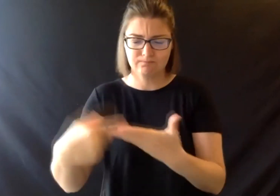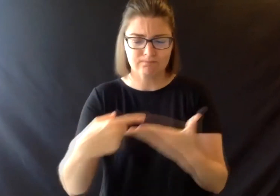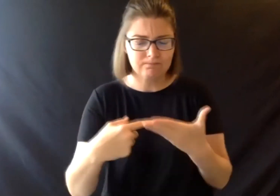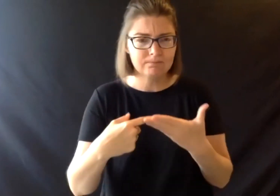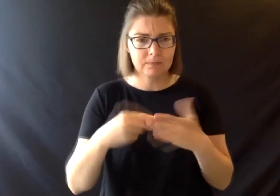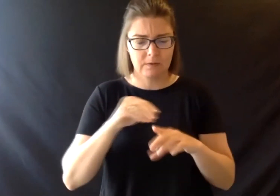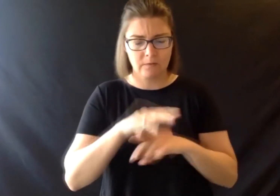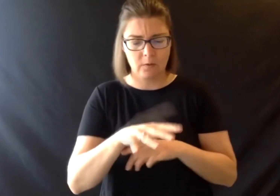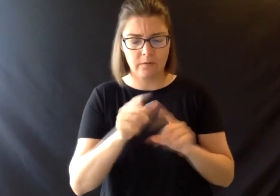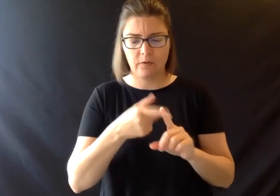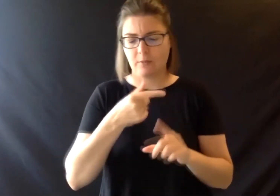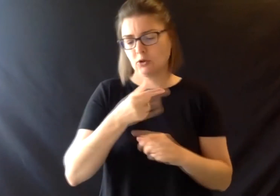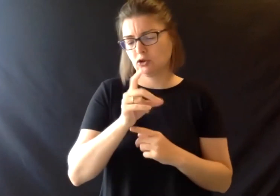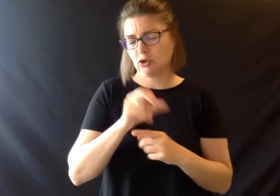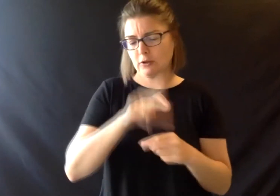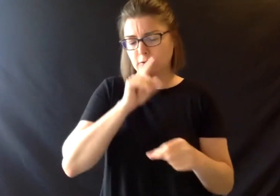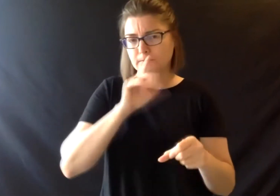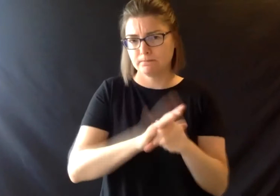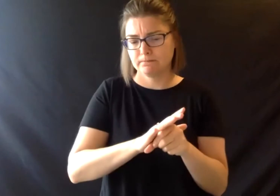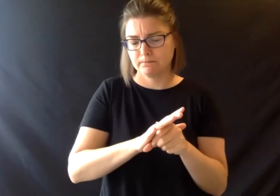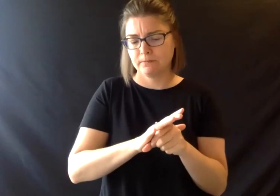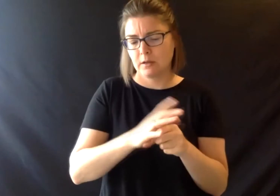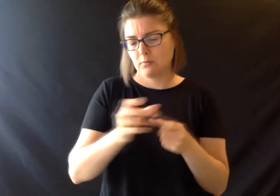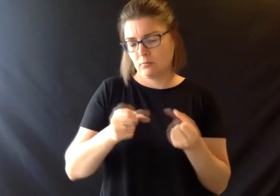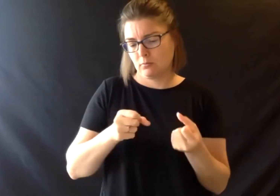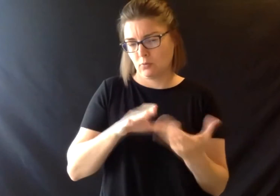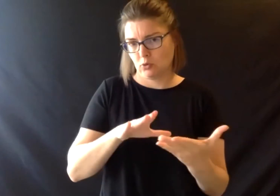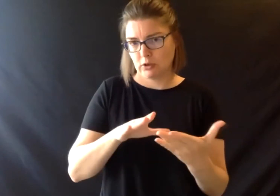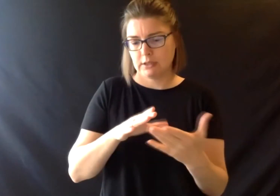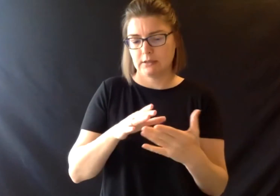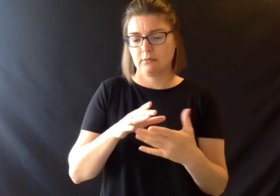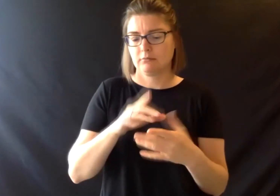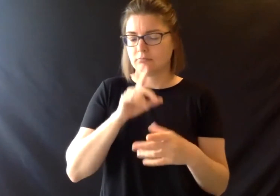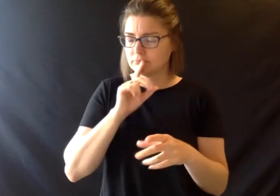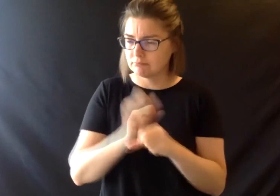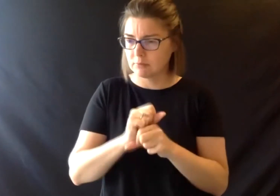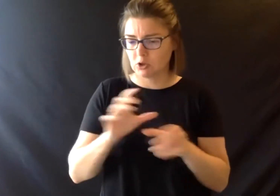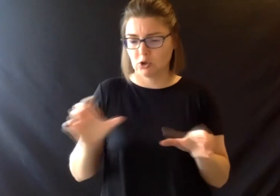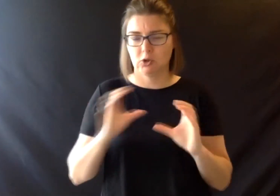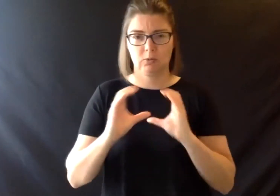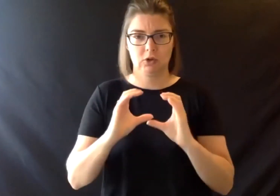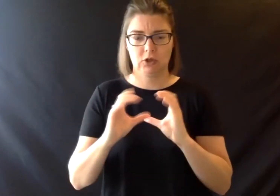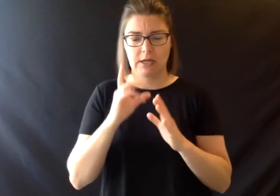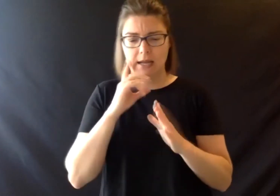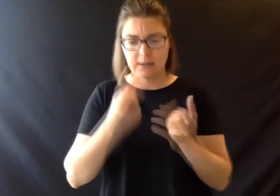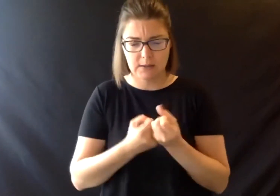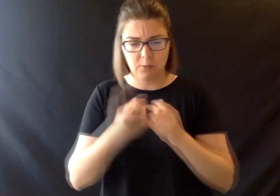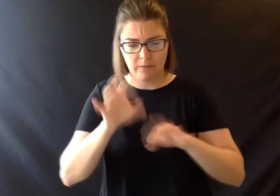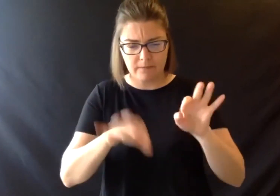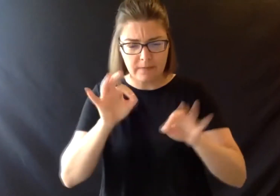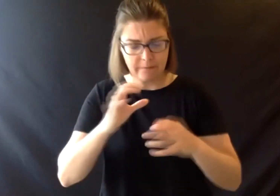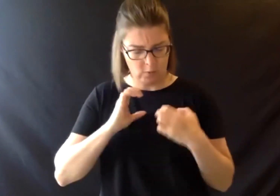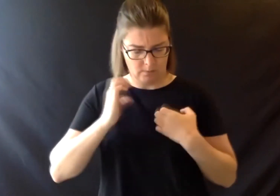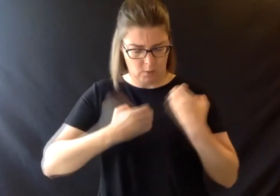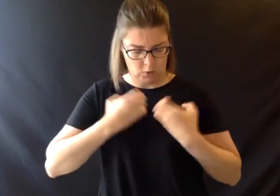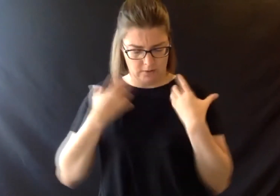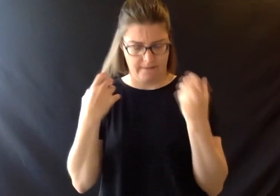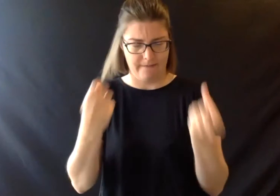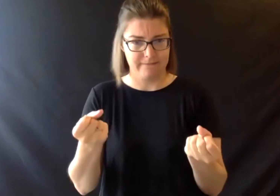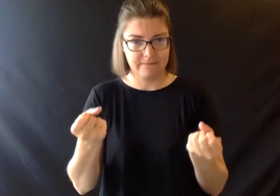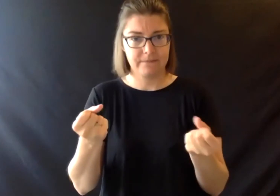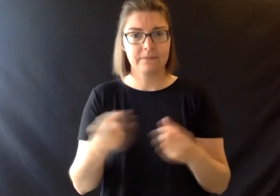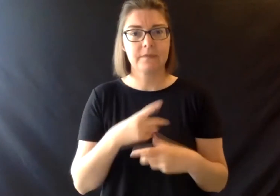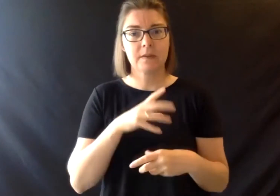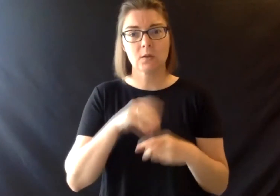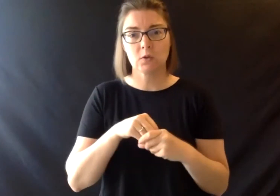by gender-affirming practices, consent-based communication, and supportive exploration of emotional wellness. He employs the